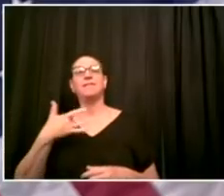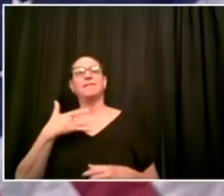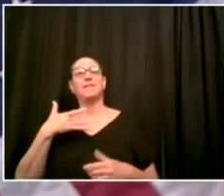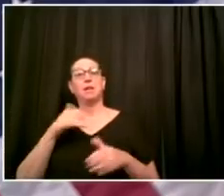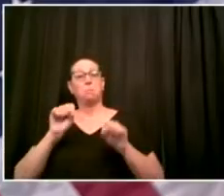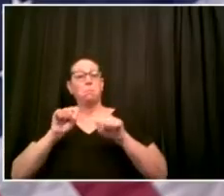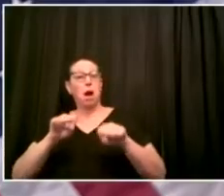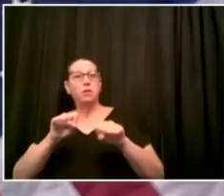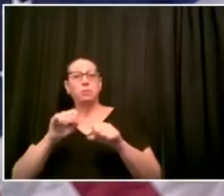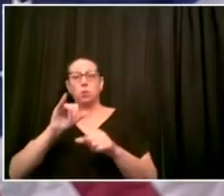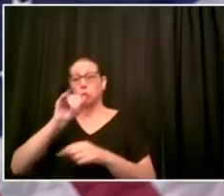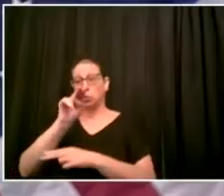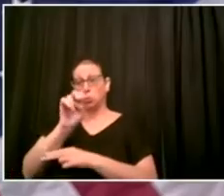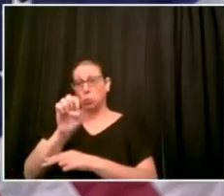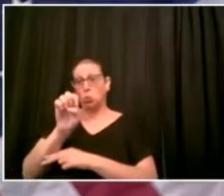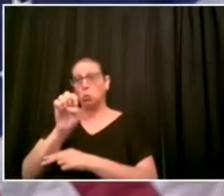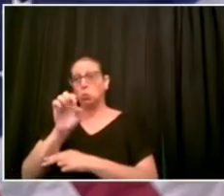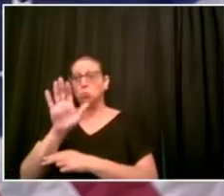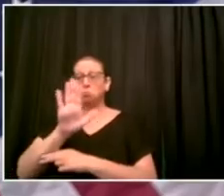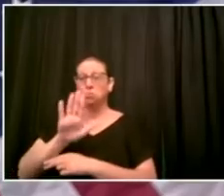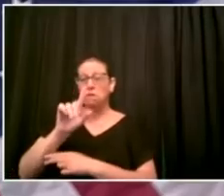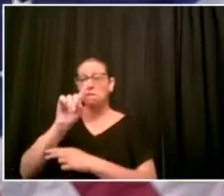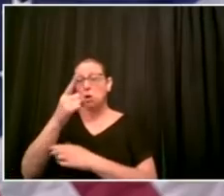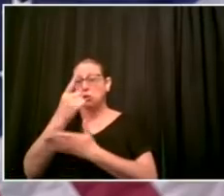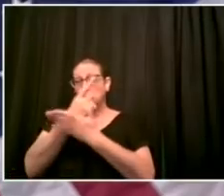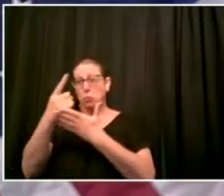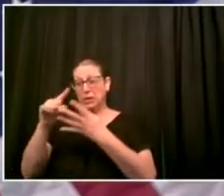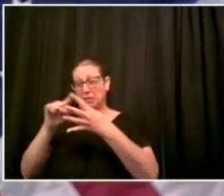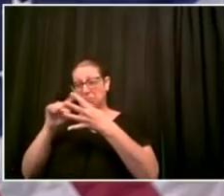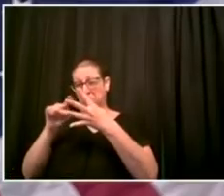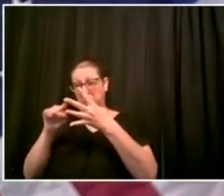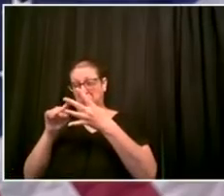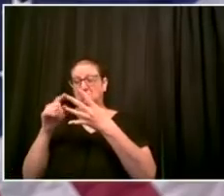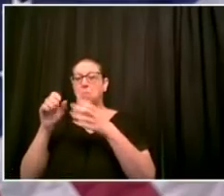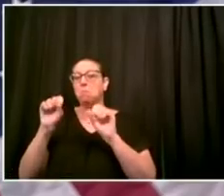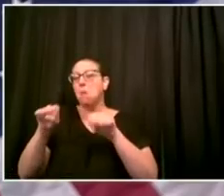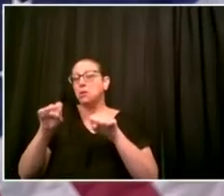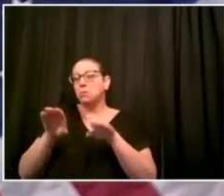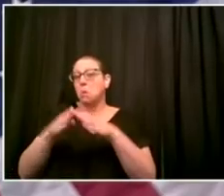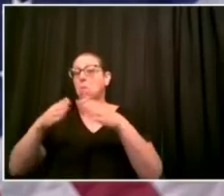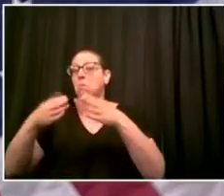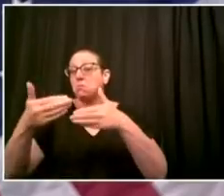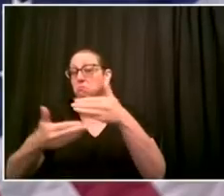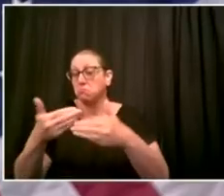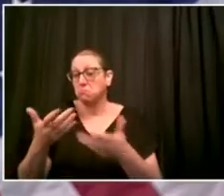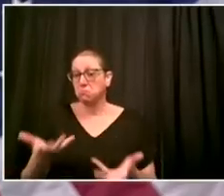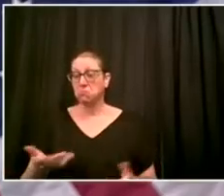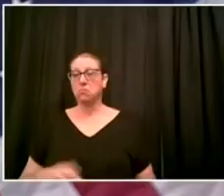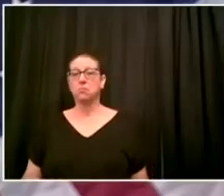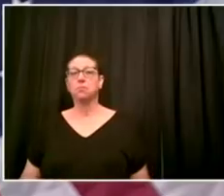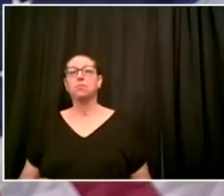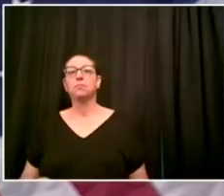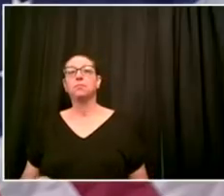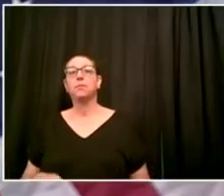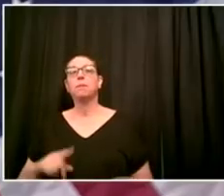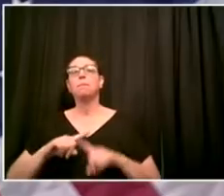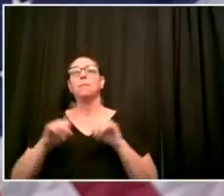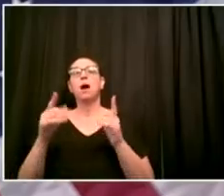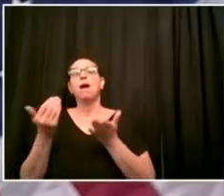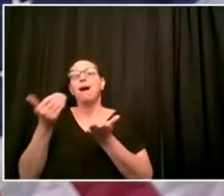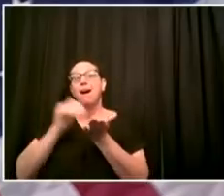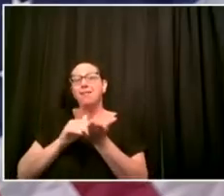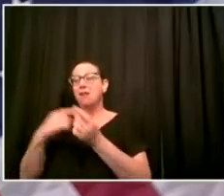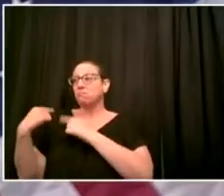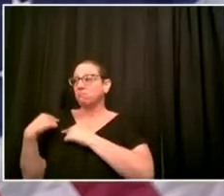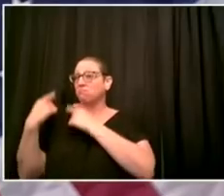happen now to make sure that when it happens, it's done safely. But with very few exceptions, I don't think people are jumping the gun. I think they want to know it's